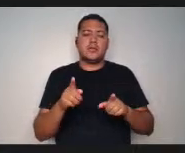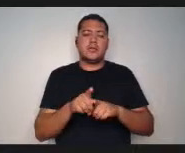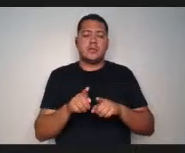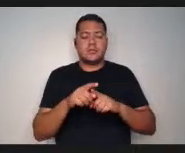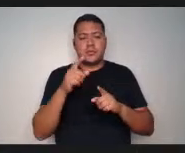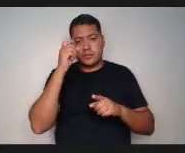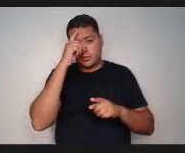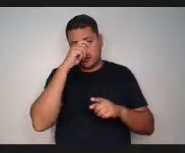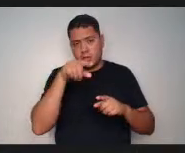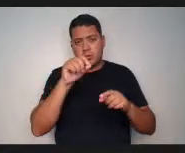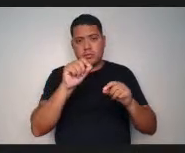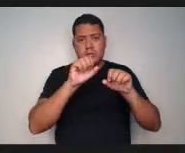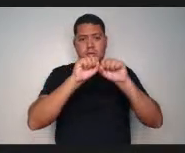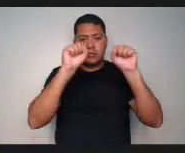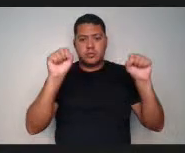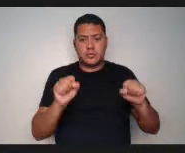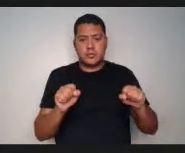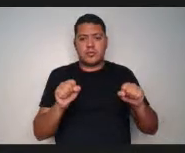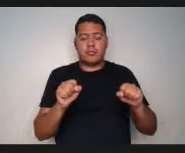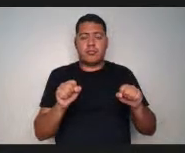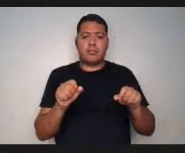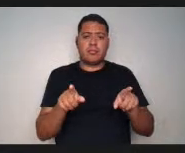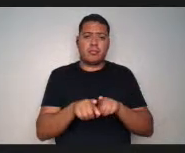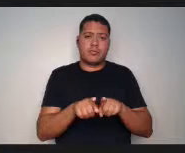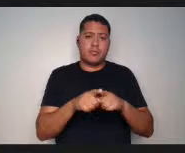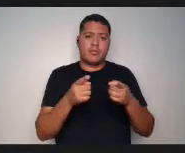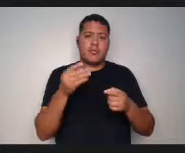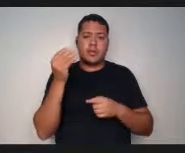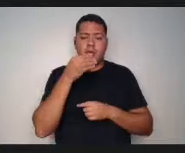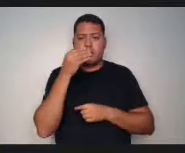stressful situations may have increased the